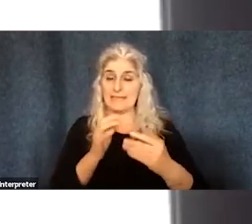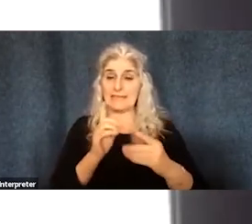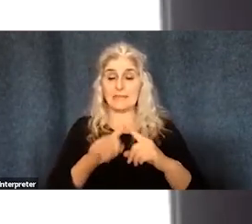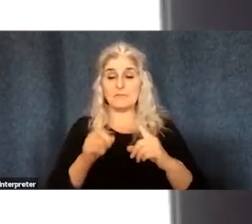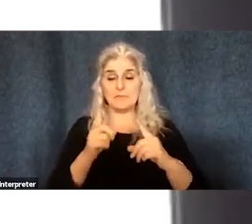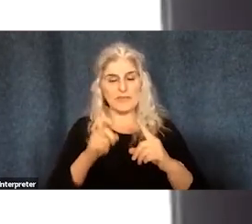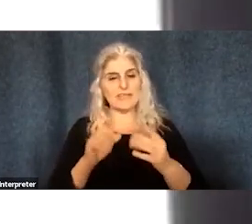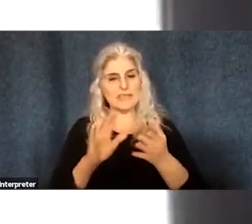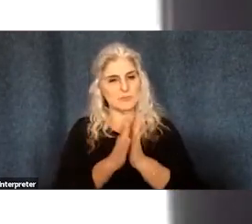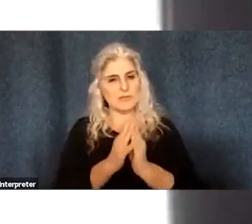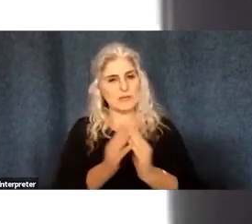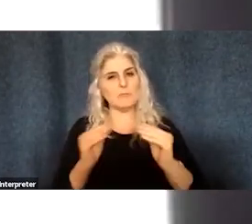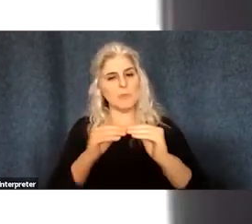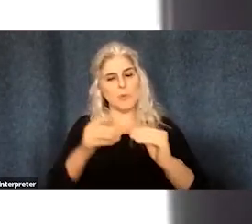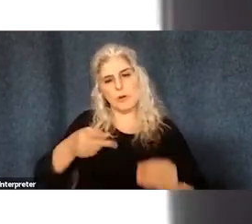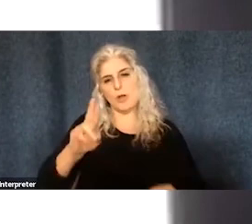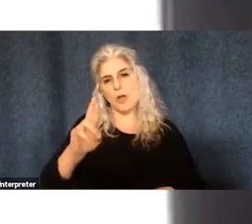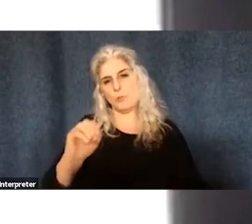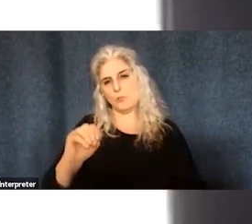a growth